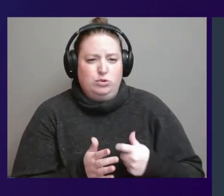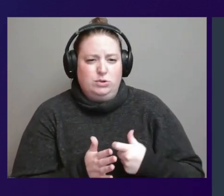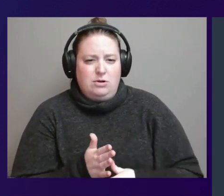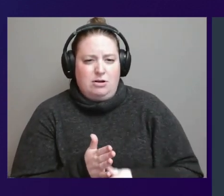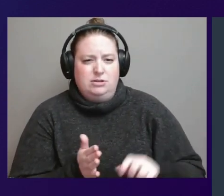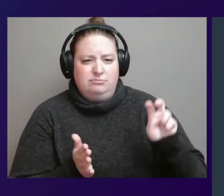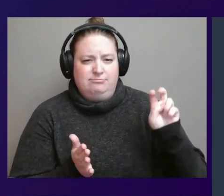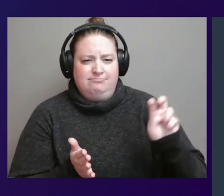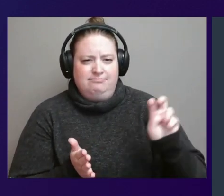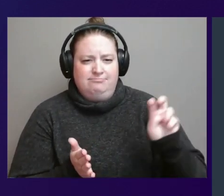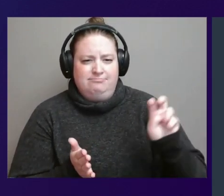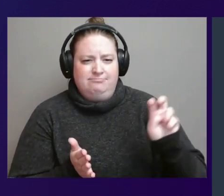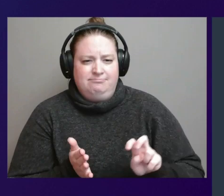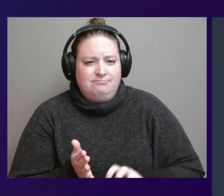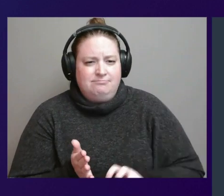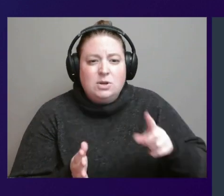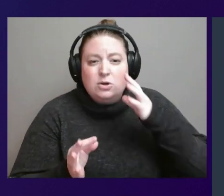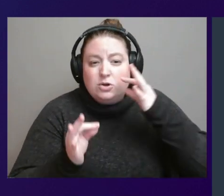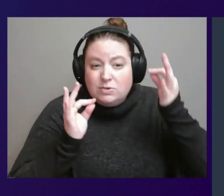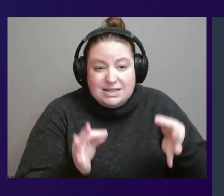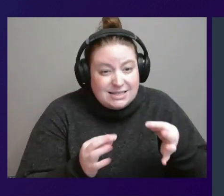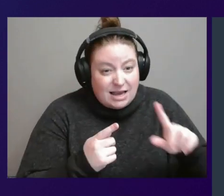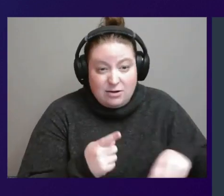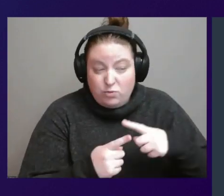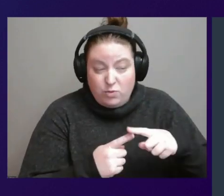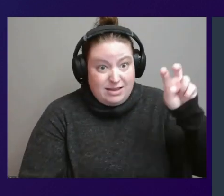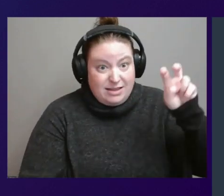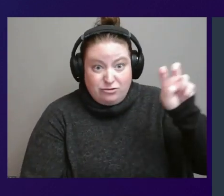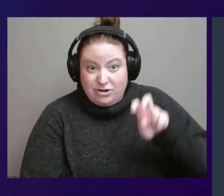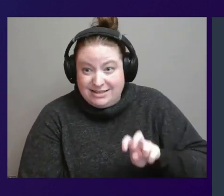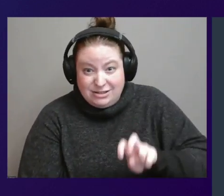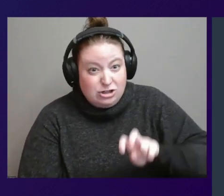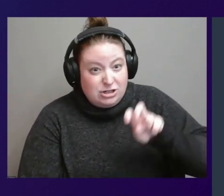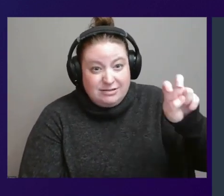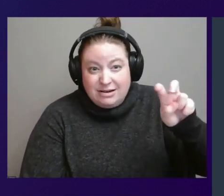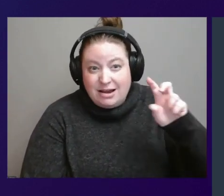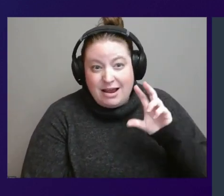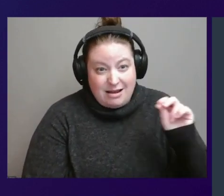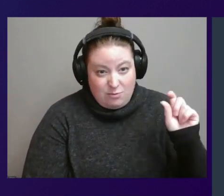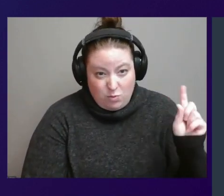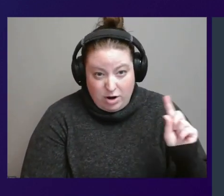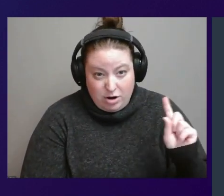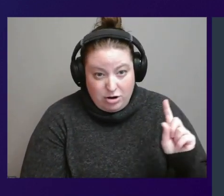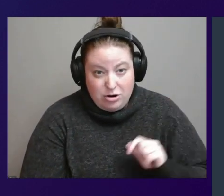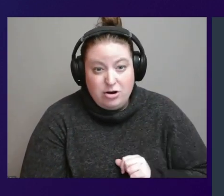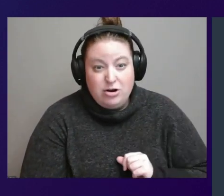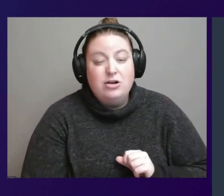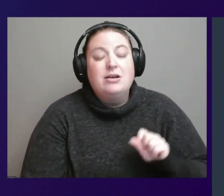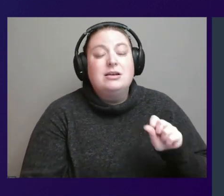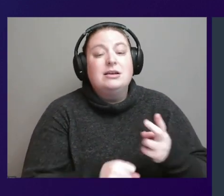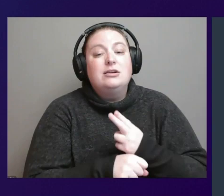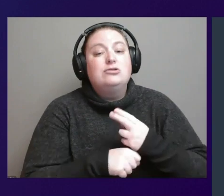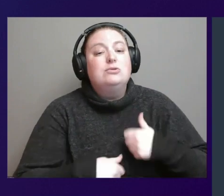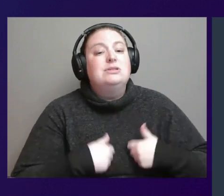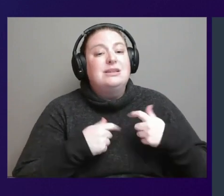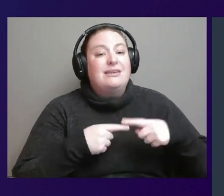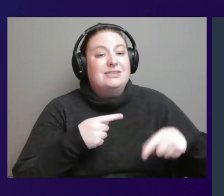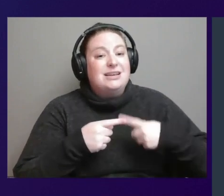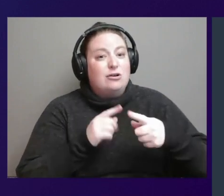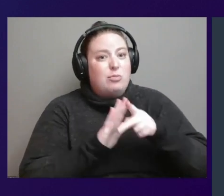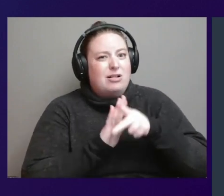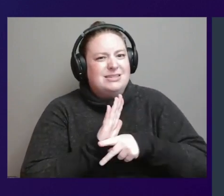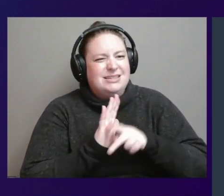You decide when objects transition and where they transition to. You can also use lifecycle policies to expire objects after